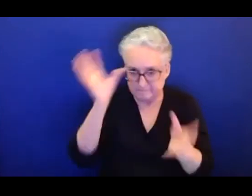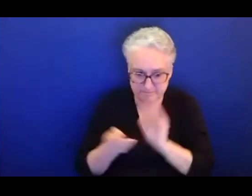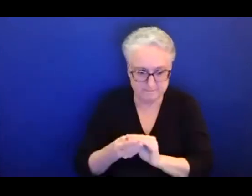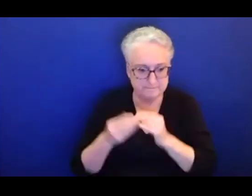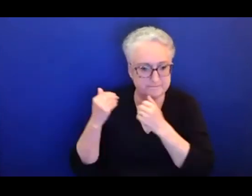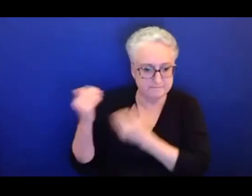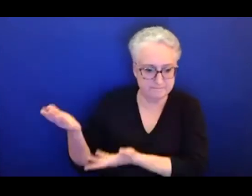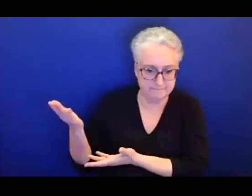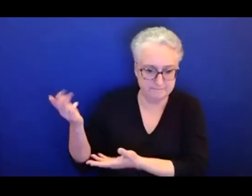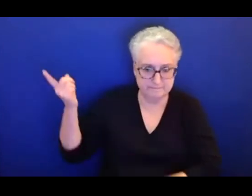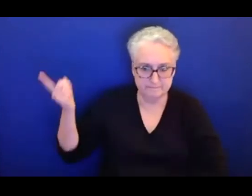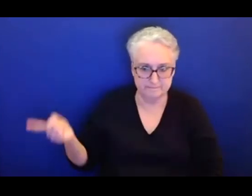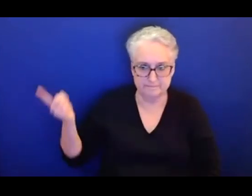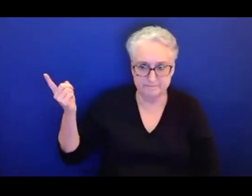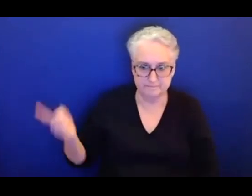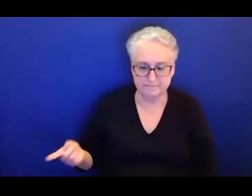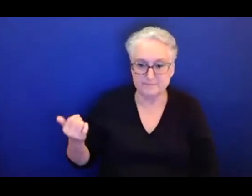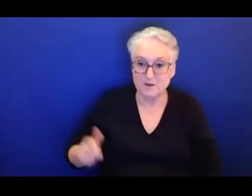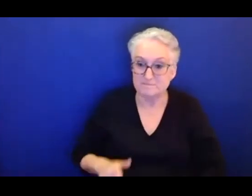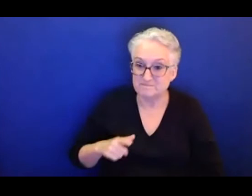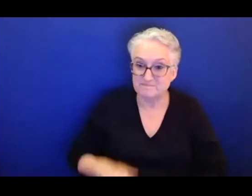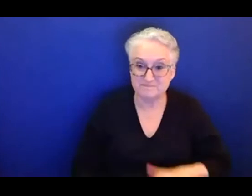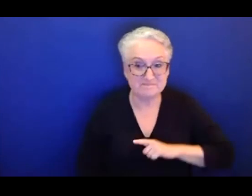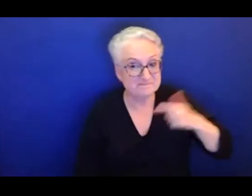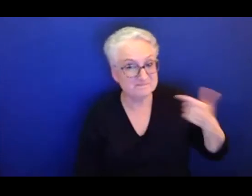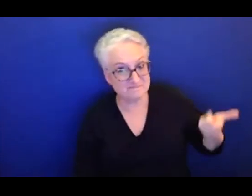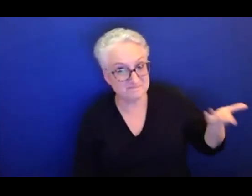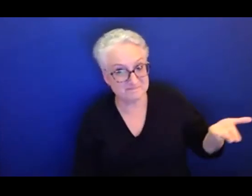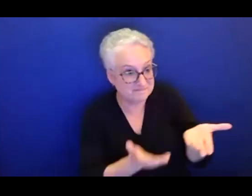panel for any questions that you may have that I may answer for you at this time.